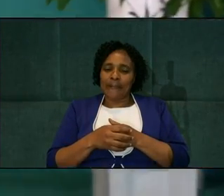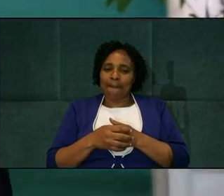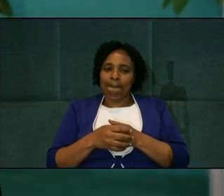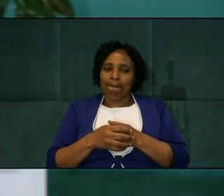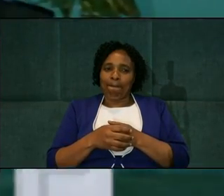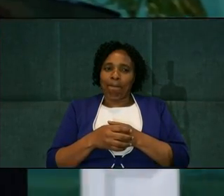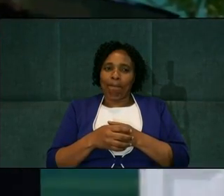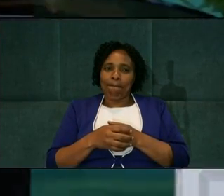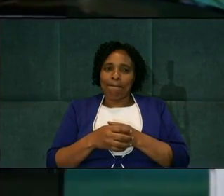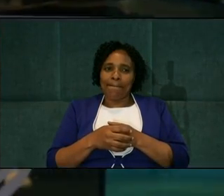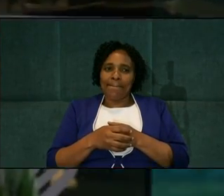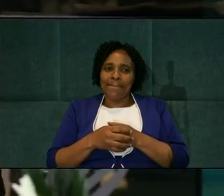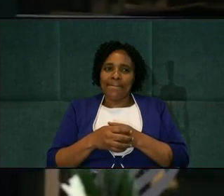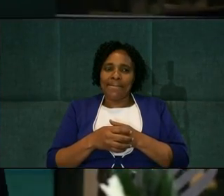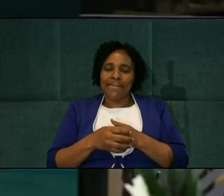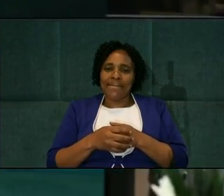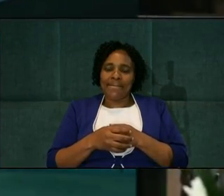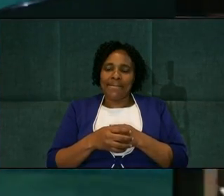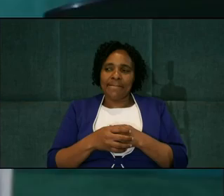Matthew 27:41.